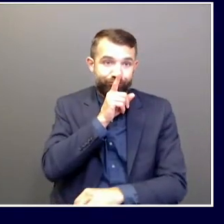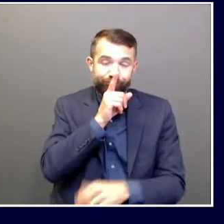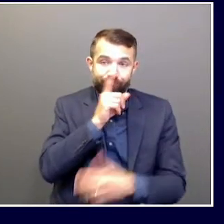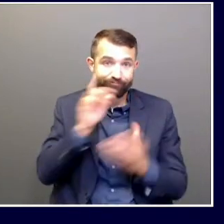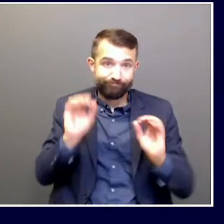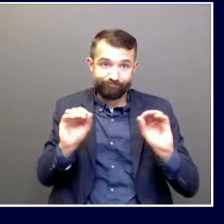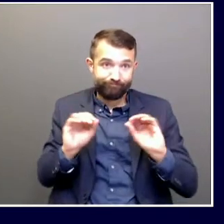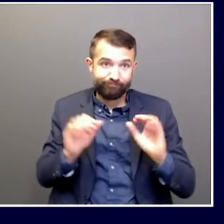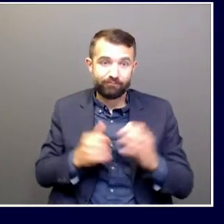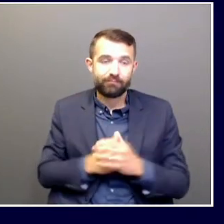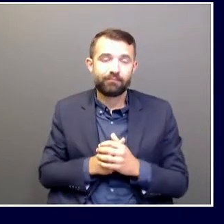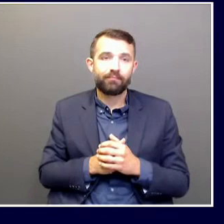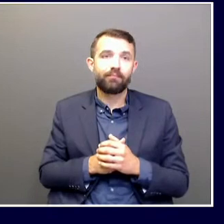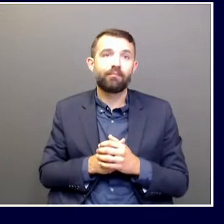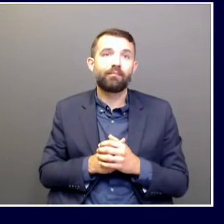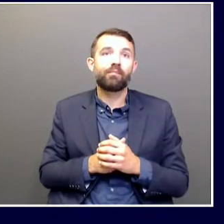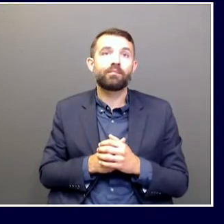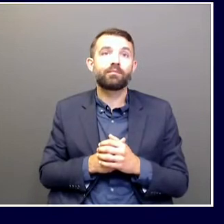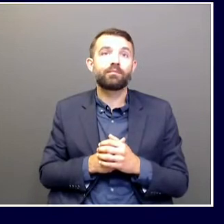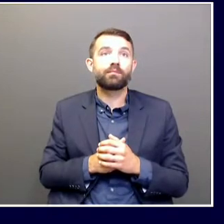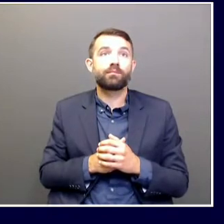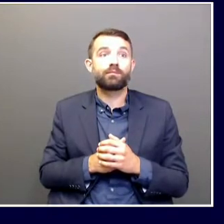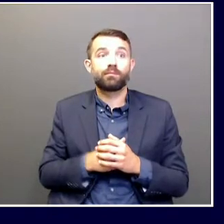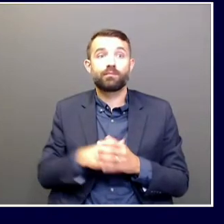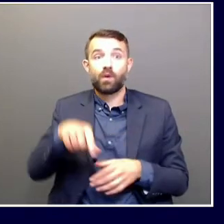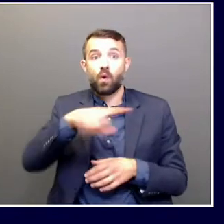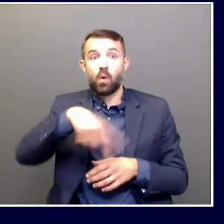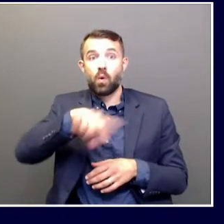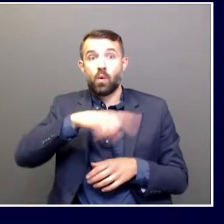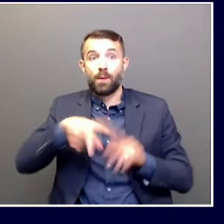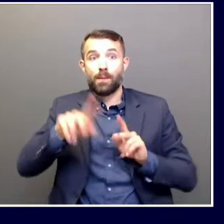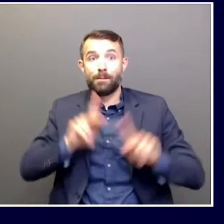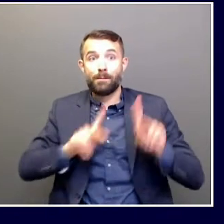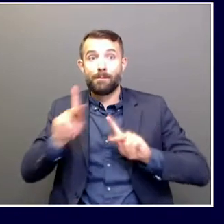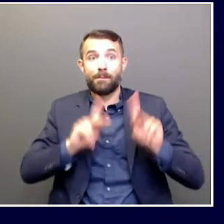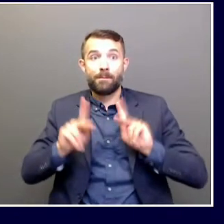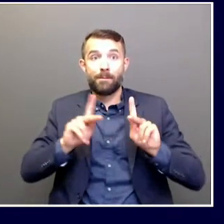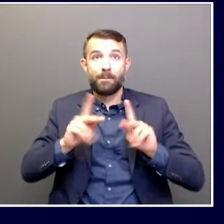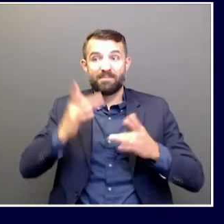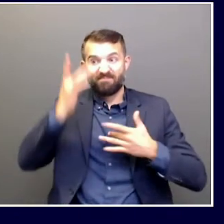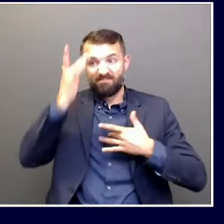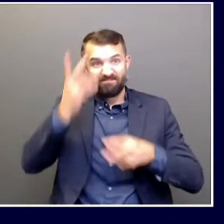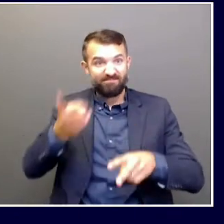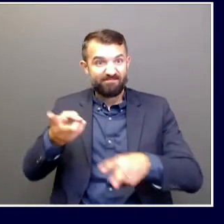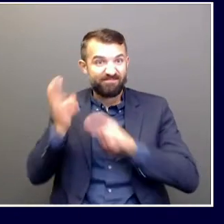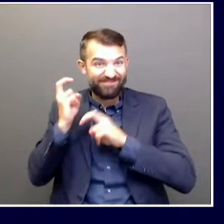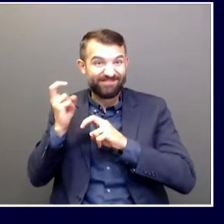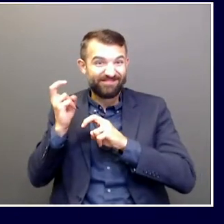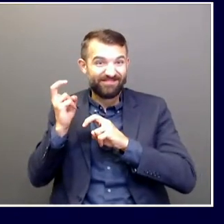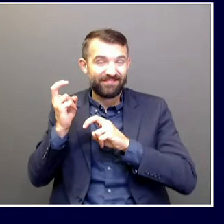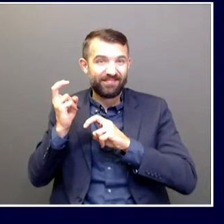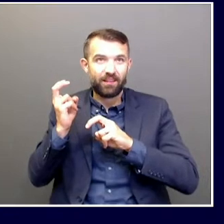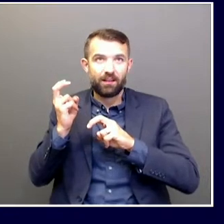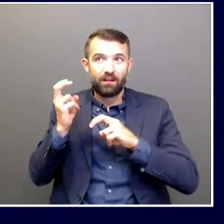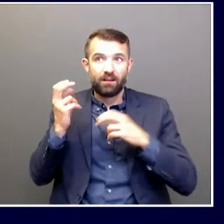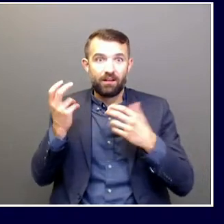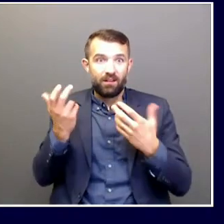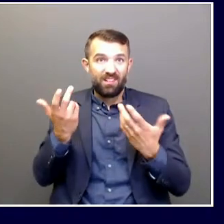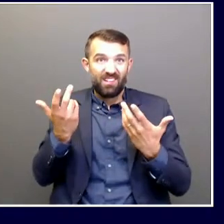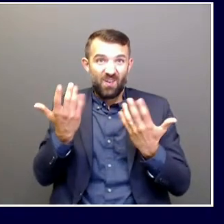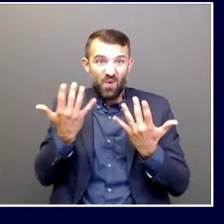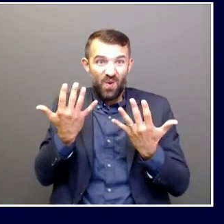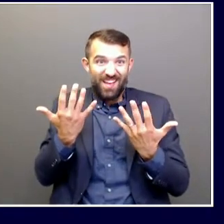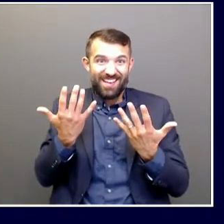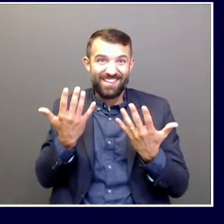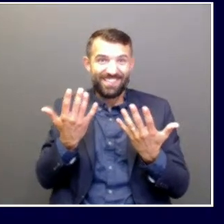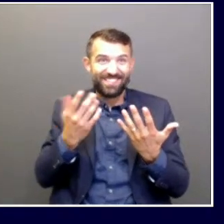those folks are often not coming to the hospital soon. They often wait until they're later in their course of care before they present.